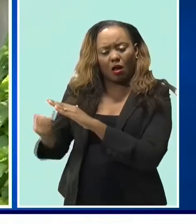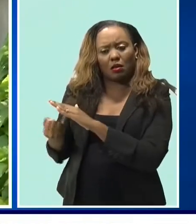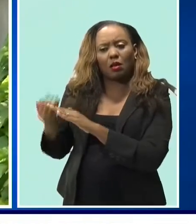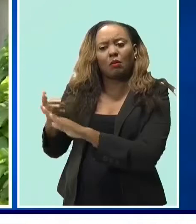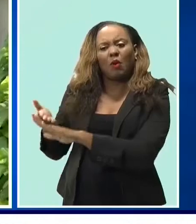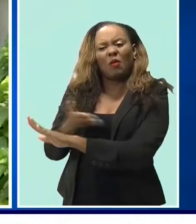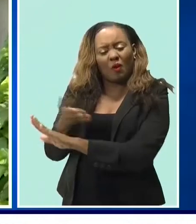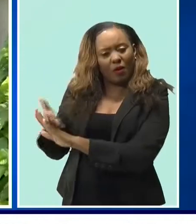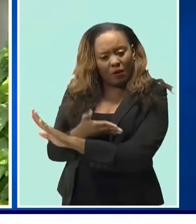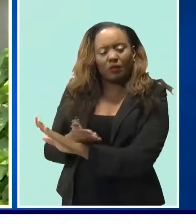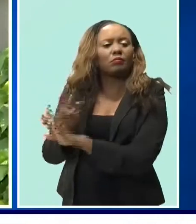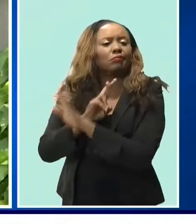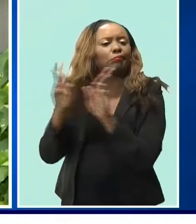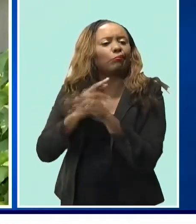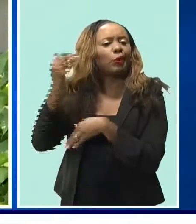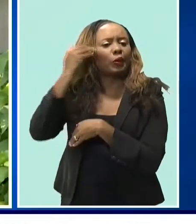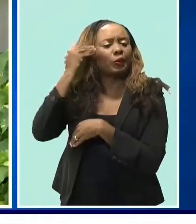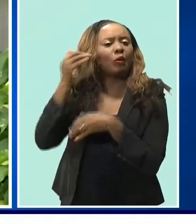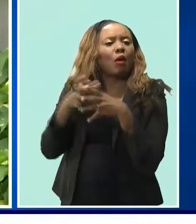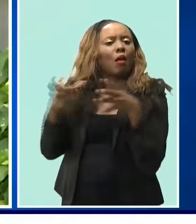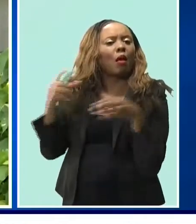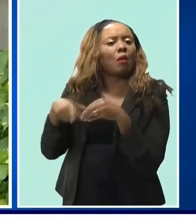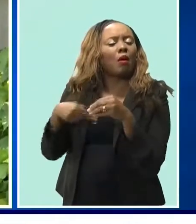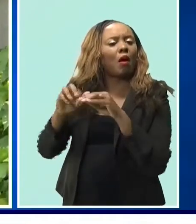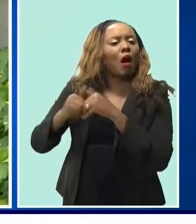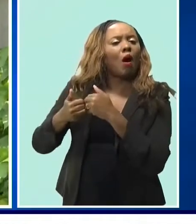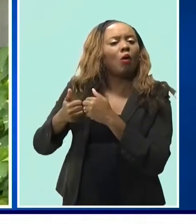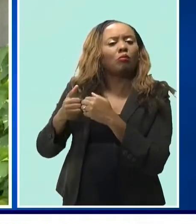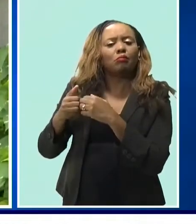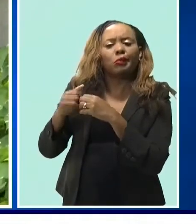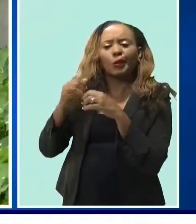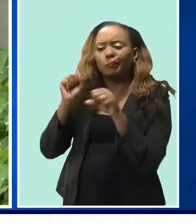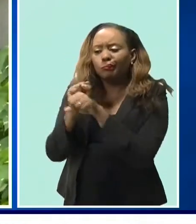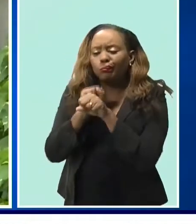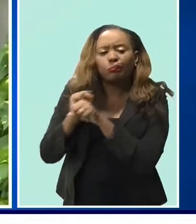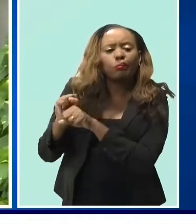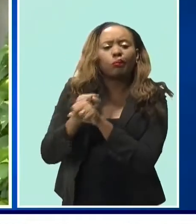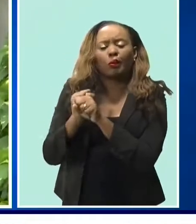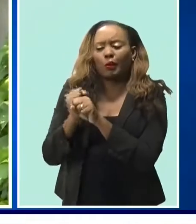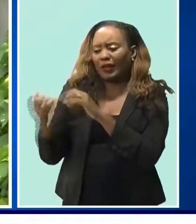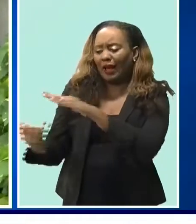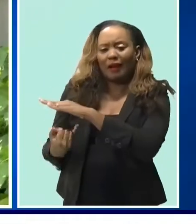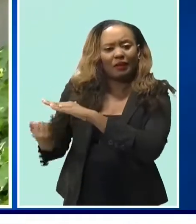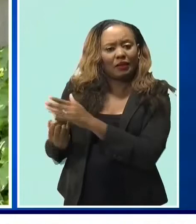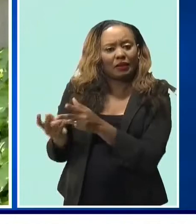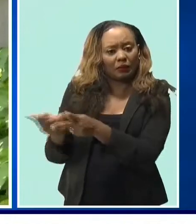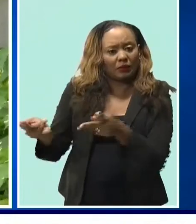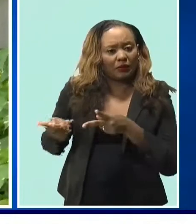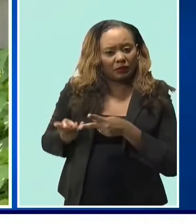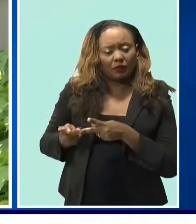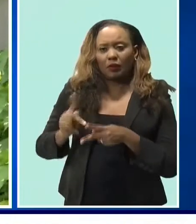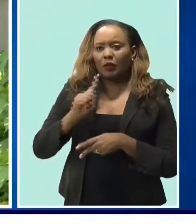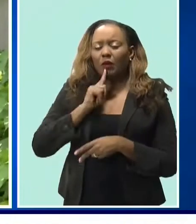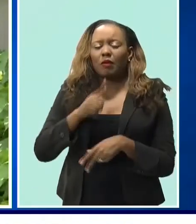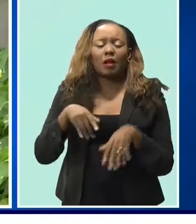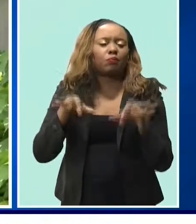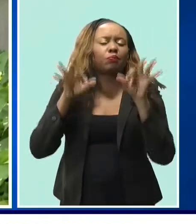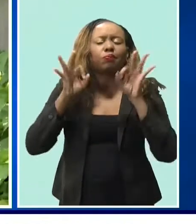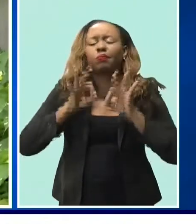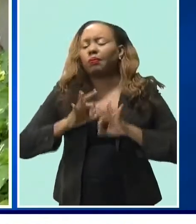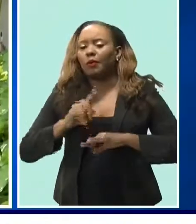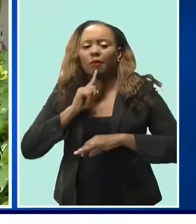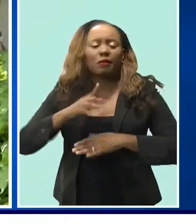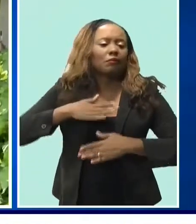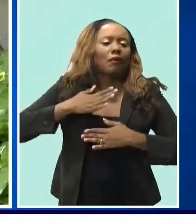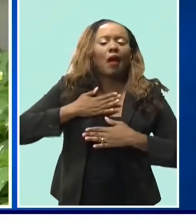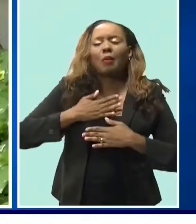well poised to be able to function effectively in the isolation setting. So we're extremely pleased about